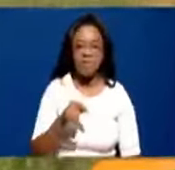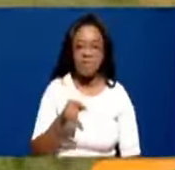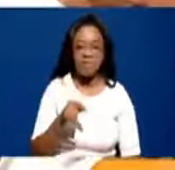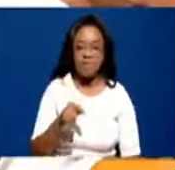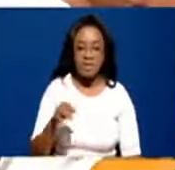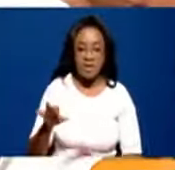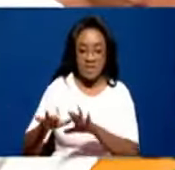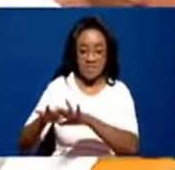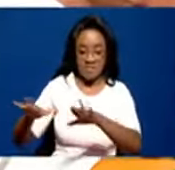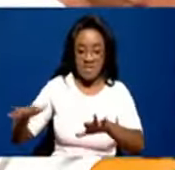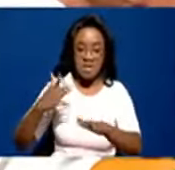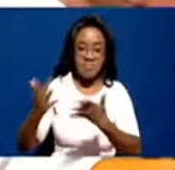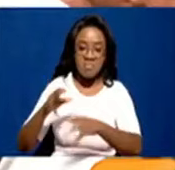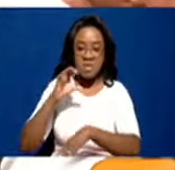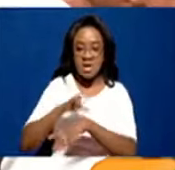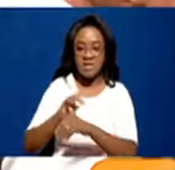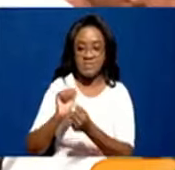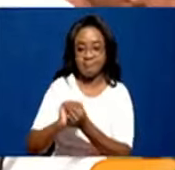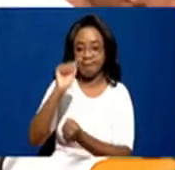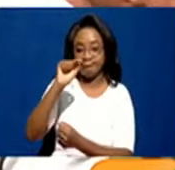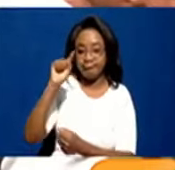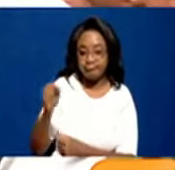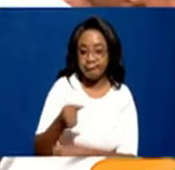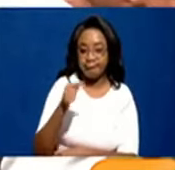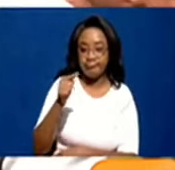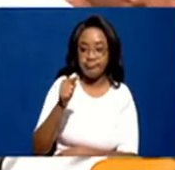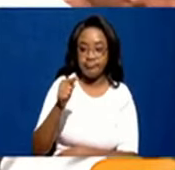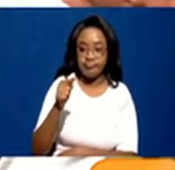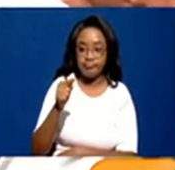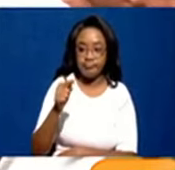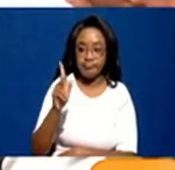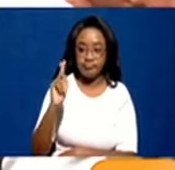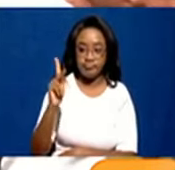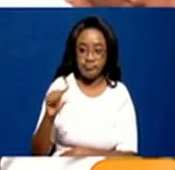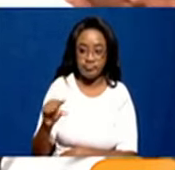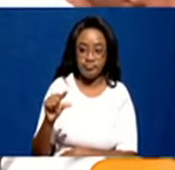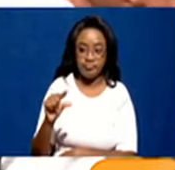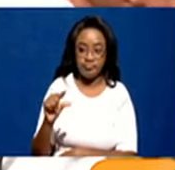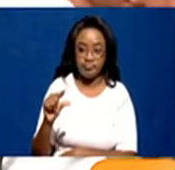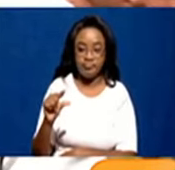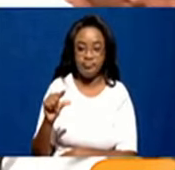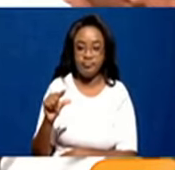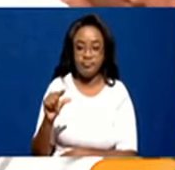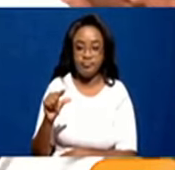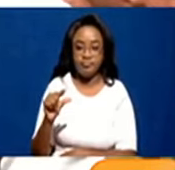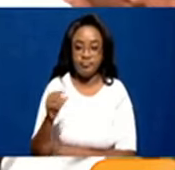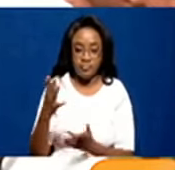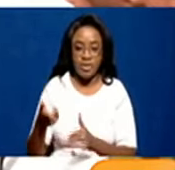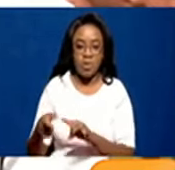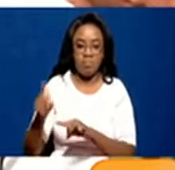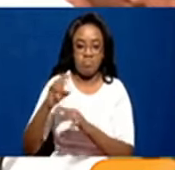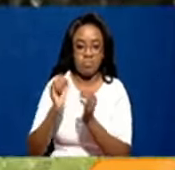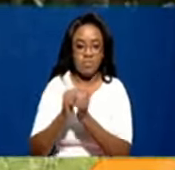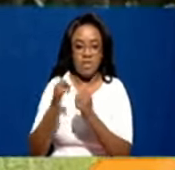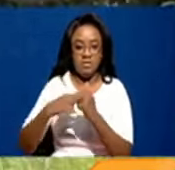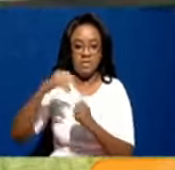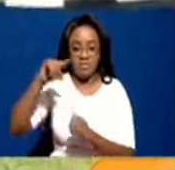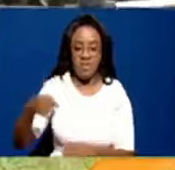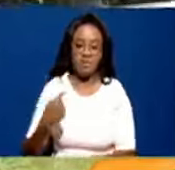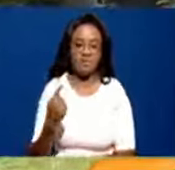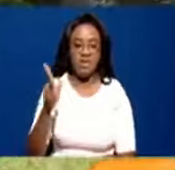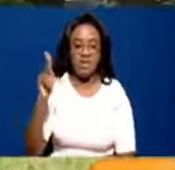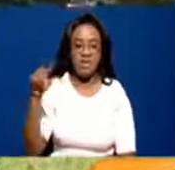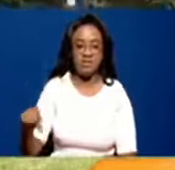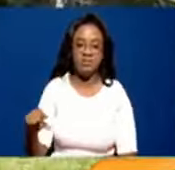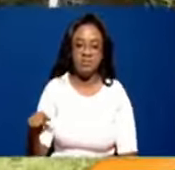producing around 15,000 meti kgs per hectare has increased up to maybe around 18,000. So